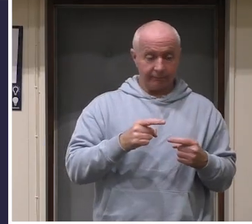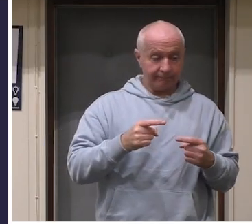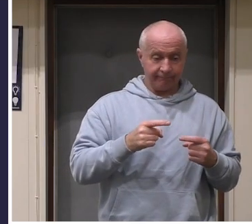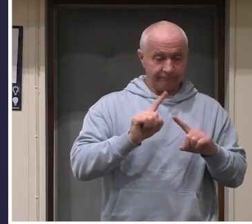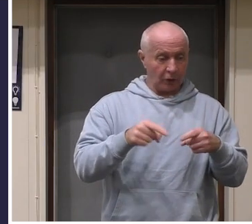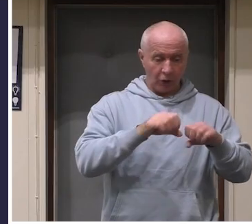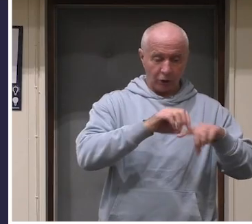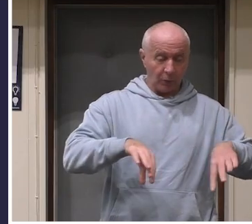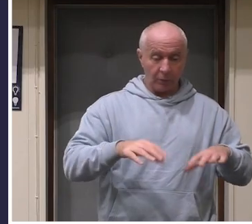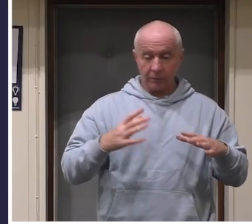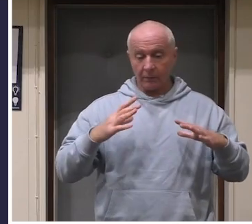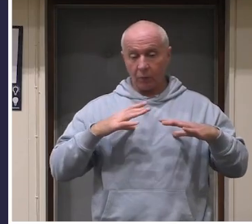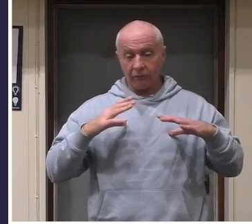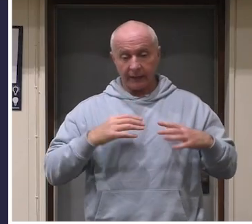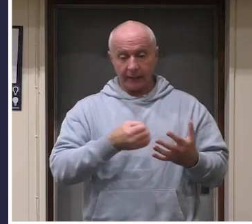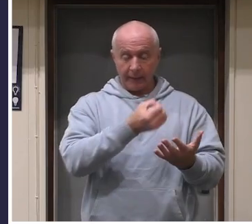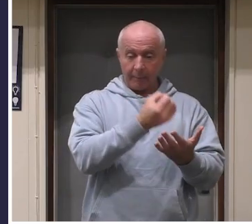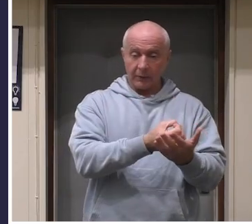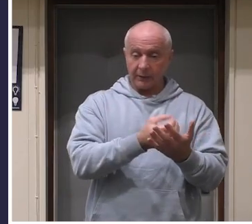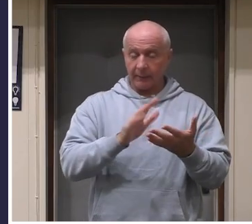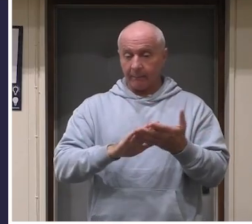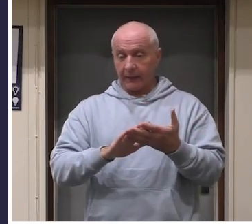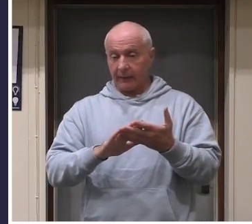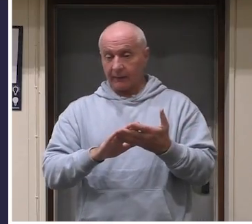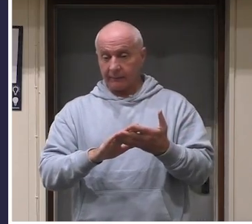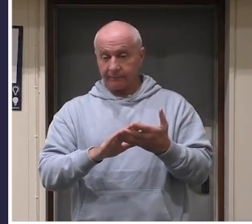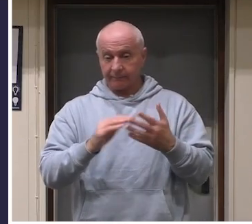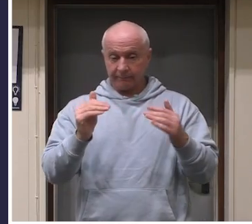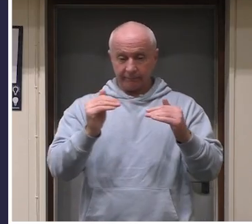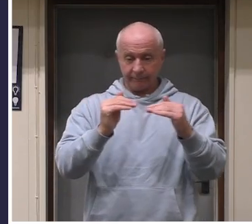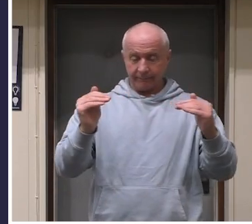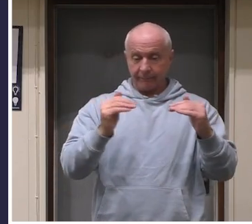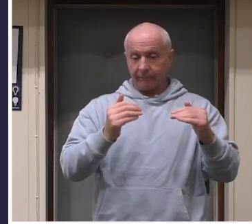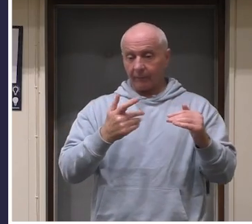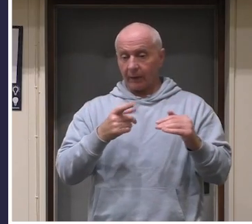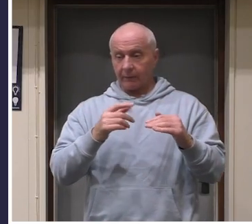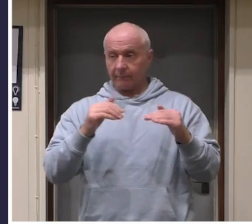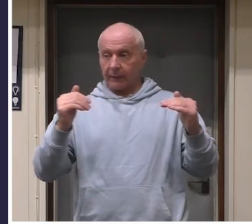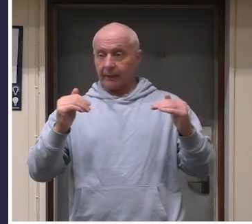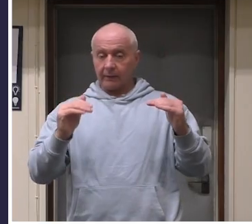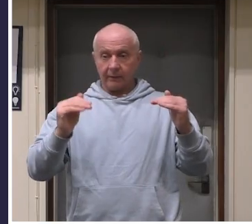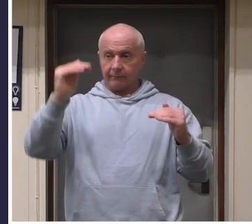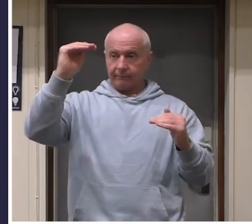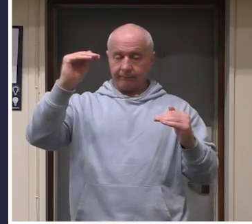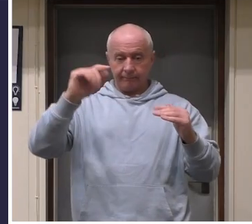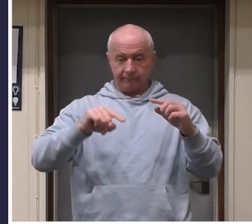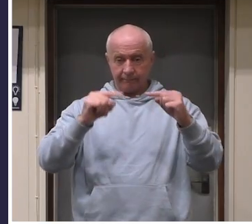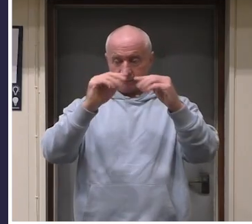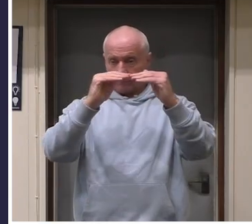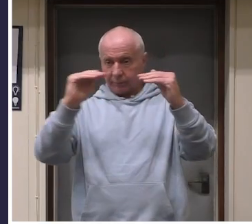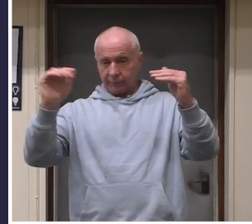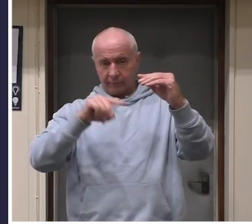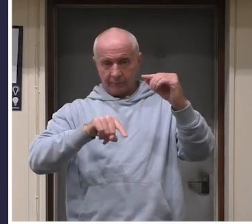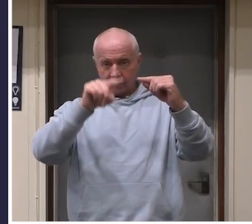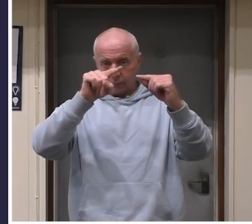bottom. So that leads to this asymmetry between a hot particle and a cold particle, asymmetry in the heights of those peaks. And by